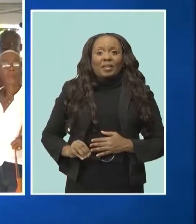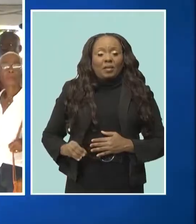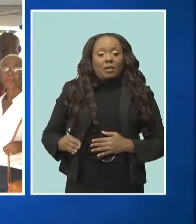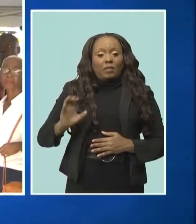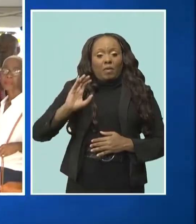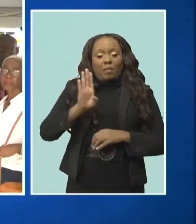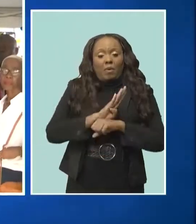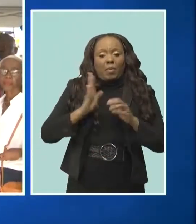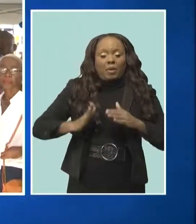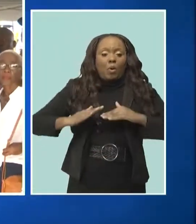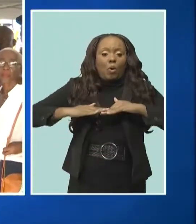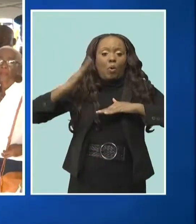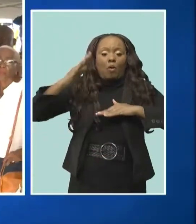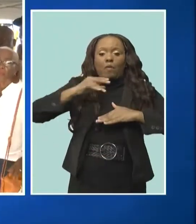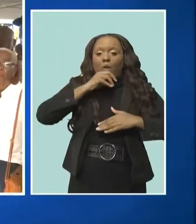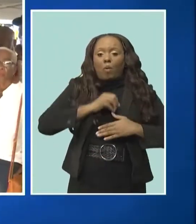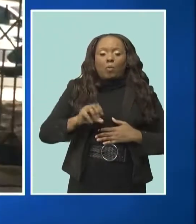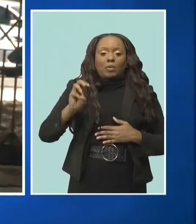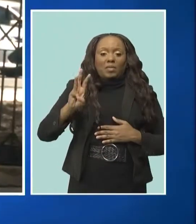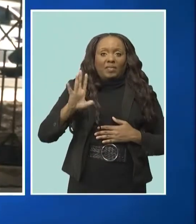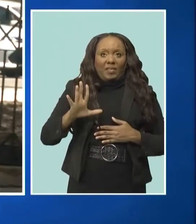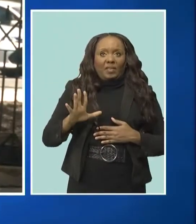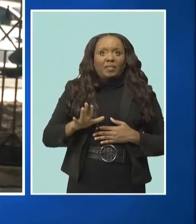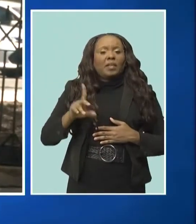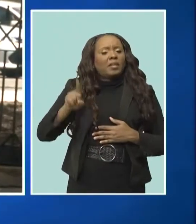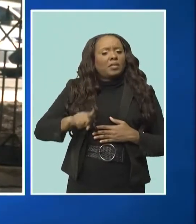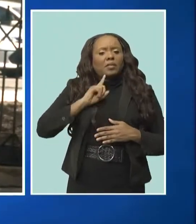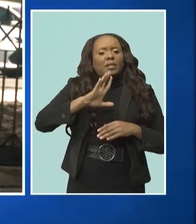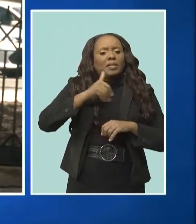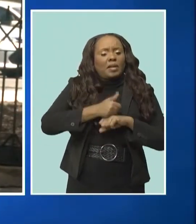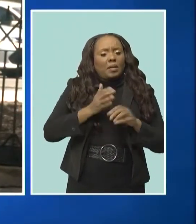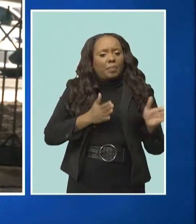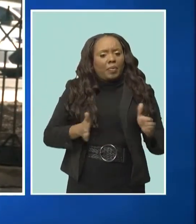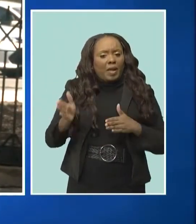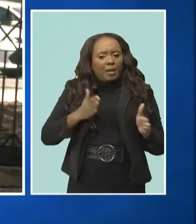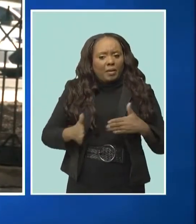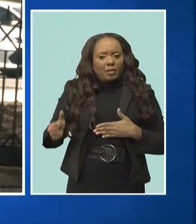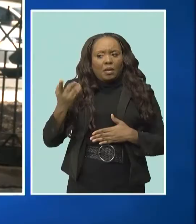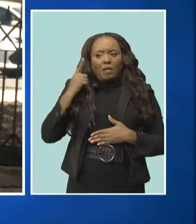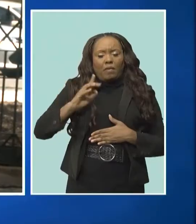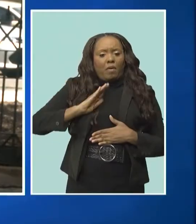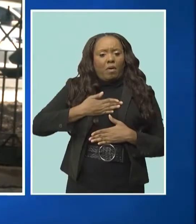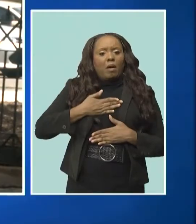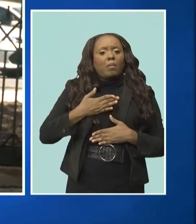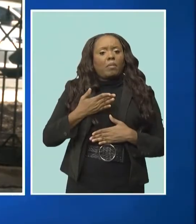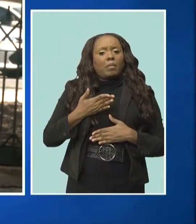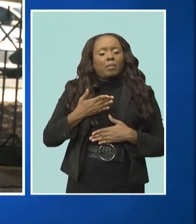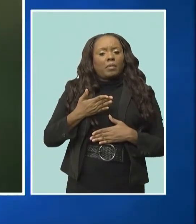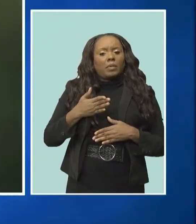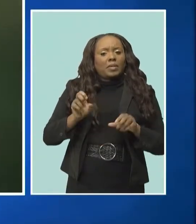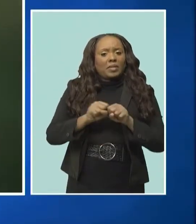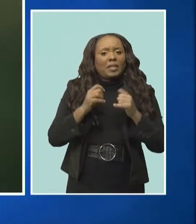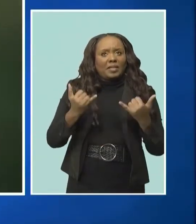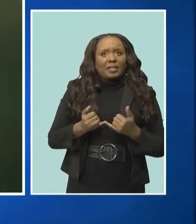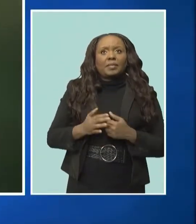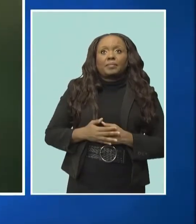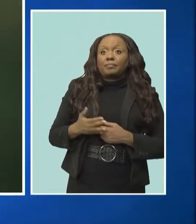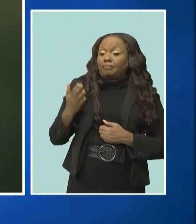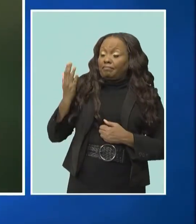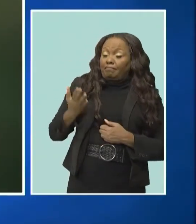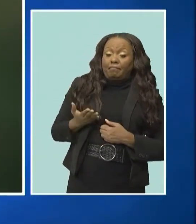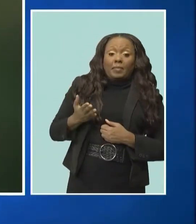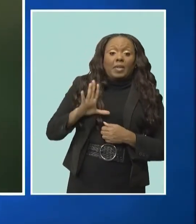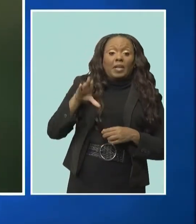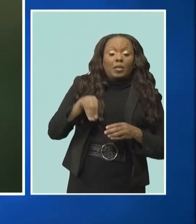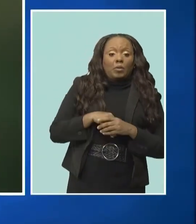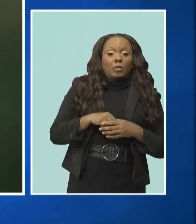65, and we should be putting plans in place for our aging society. She explained the plans for the clinic. That would include transportation, it